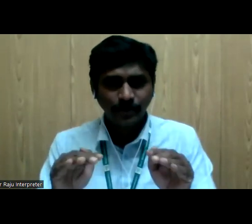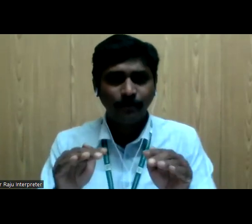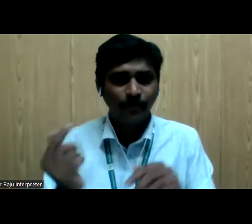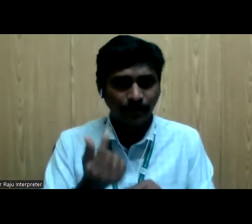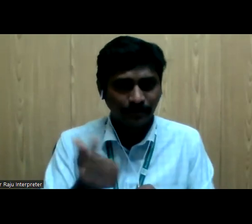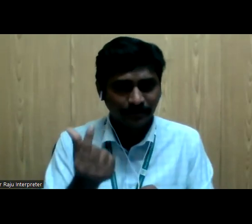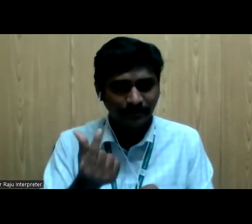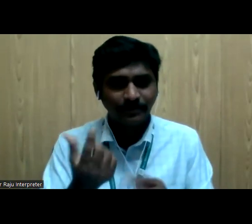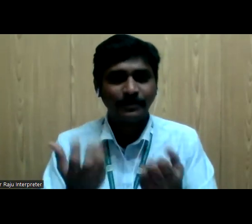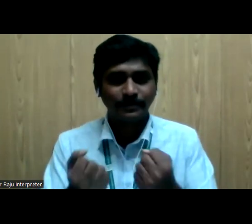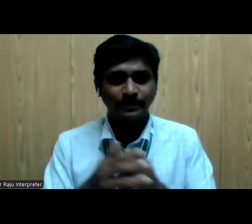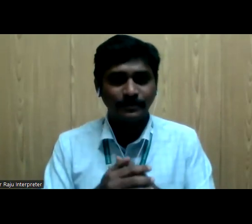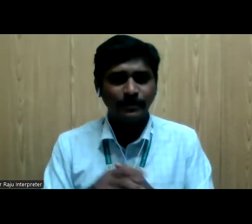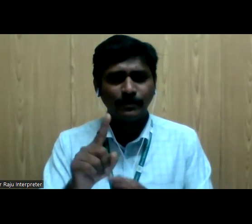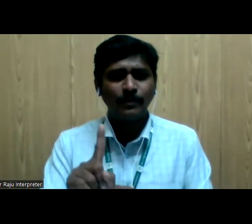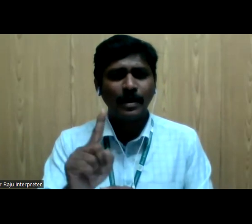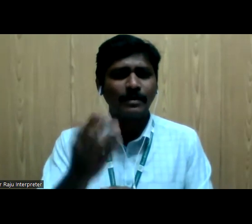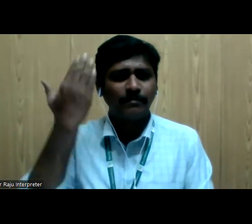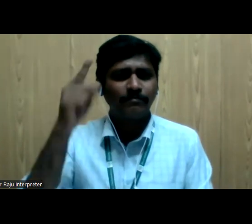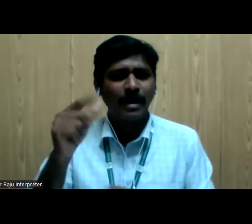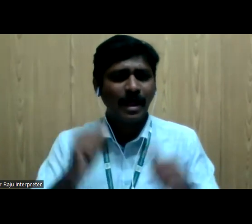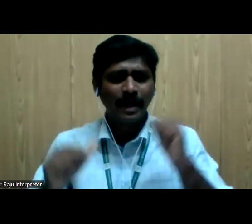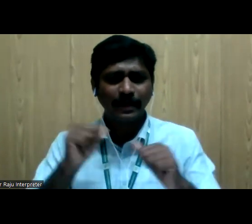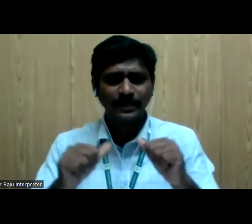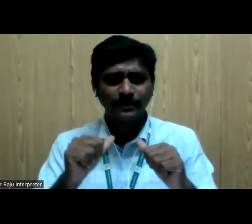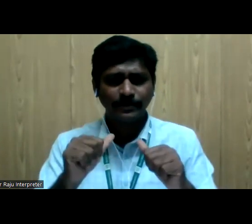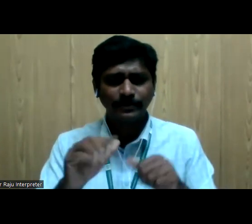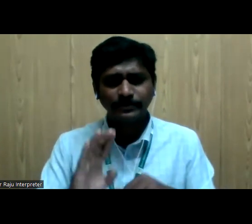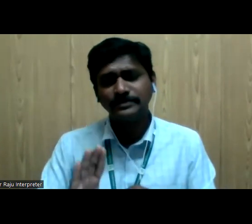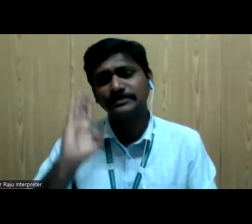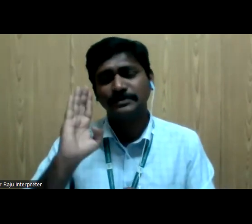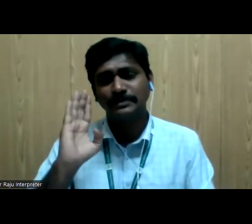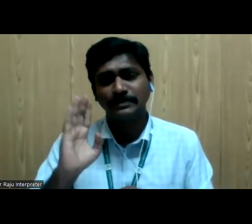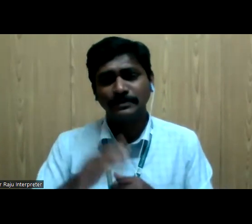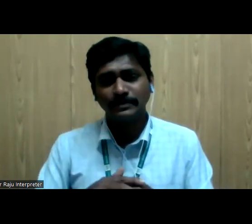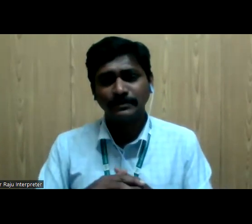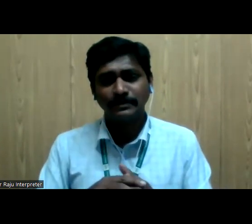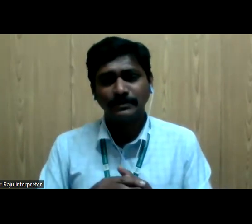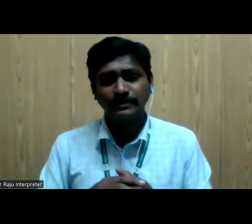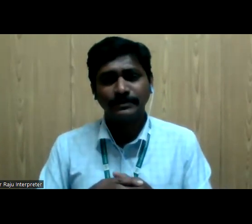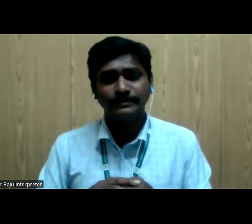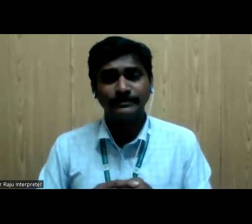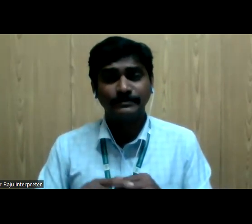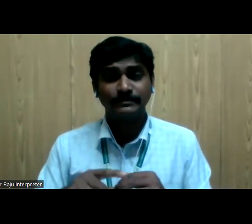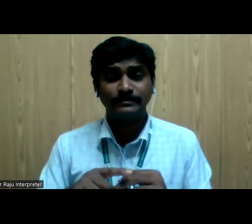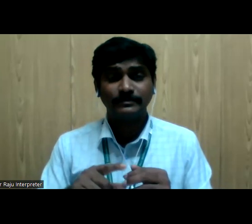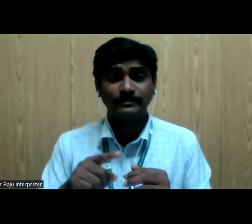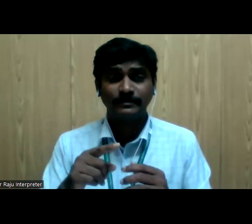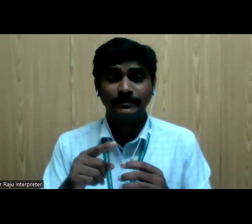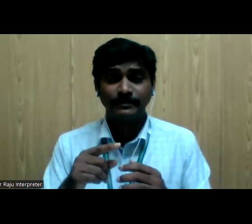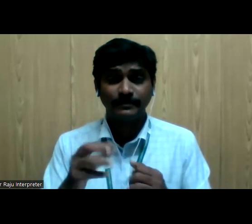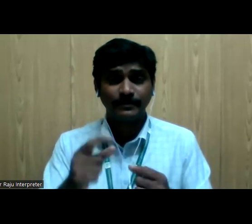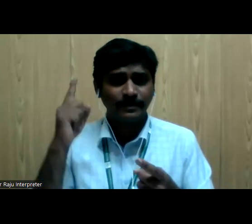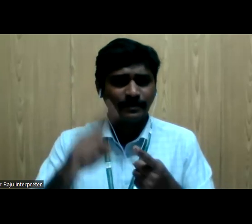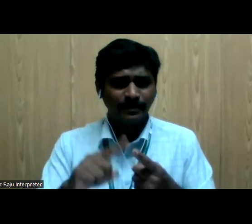And one activity of which I was a part of, in some ways I was the kind of instigator of that initiative. Of course,